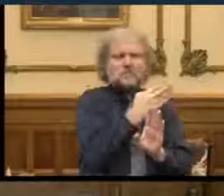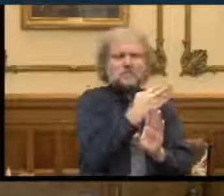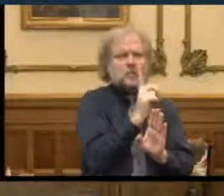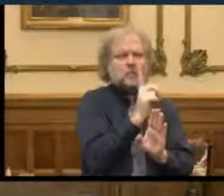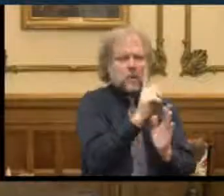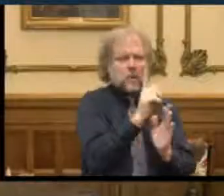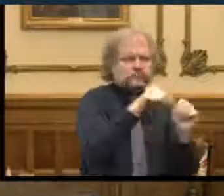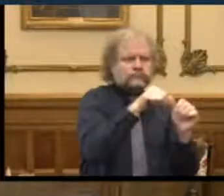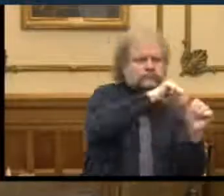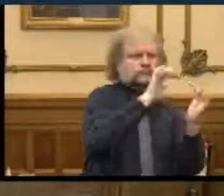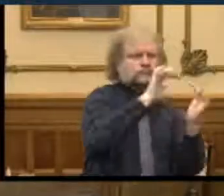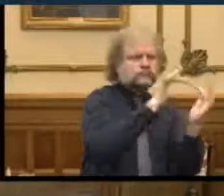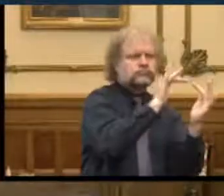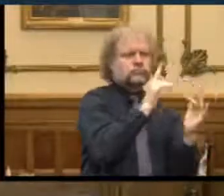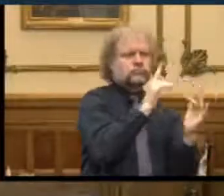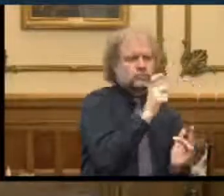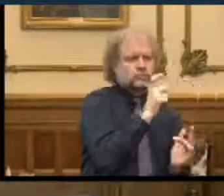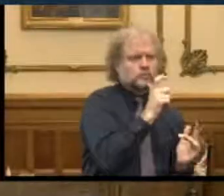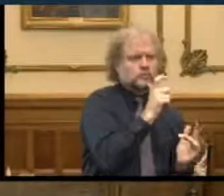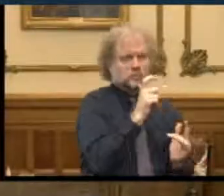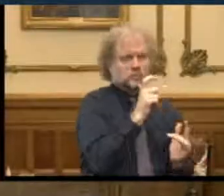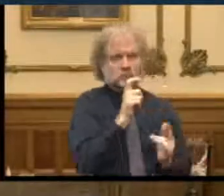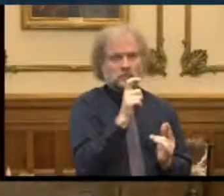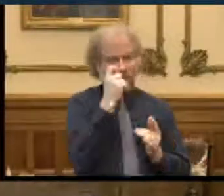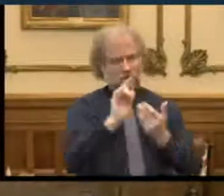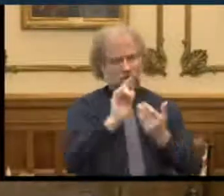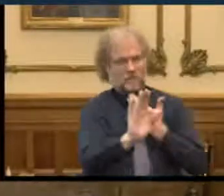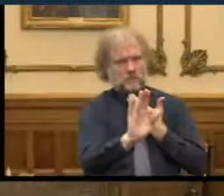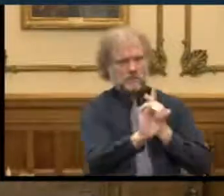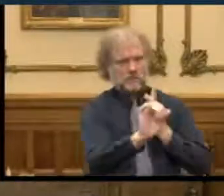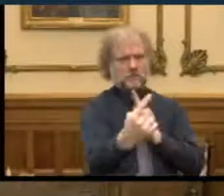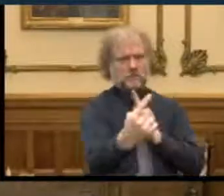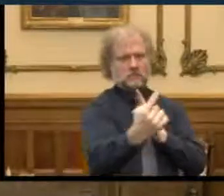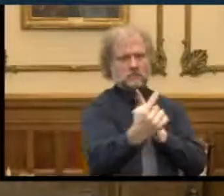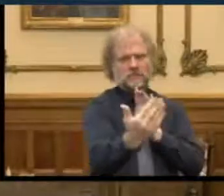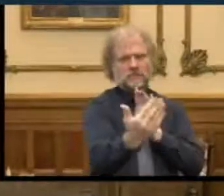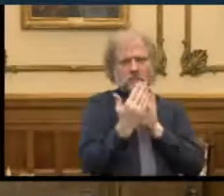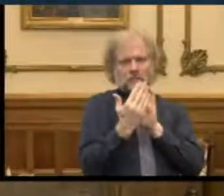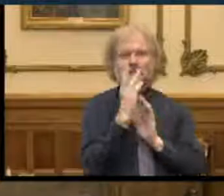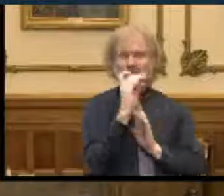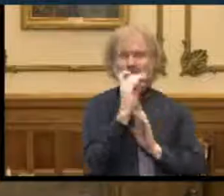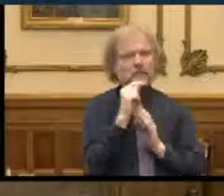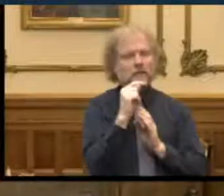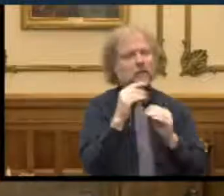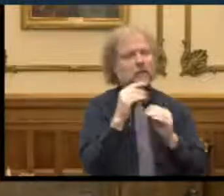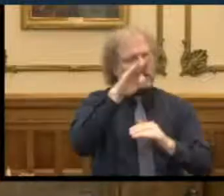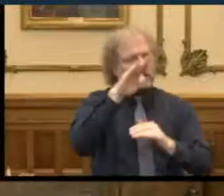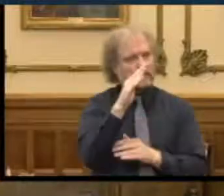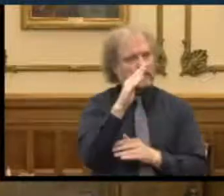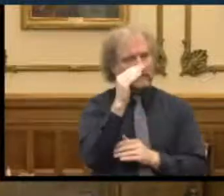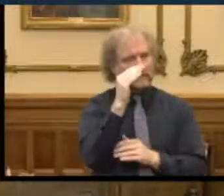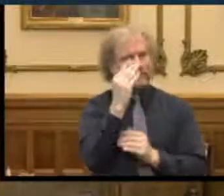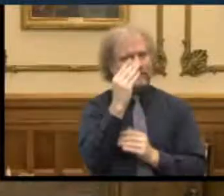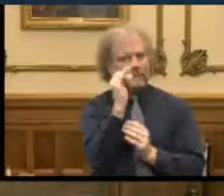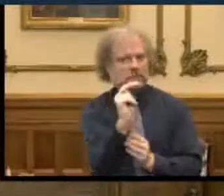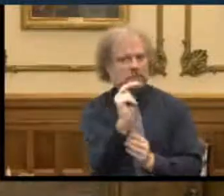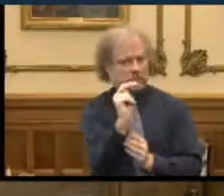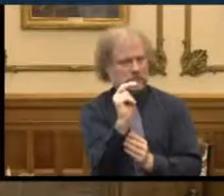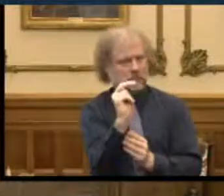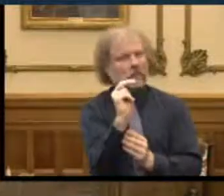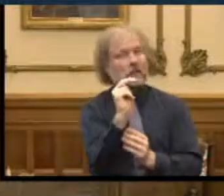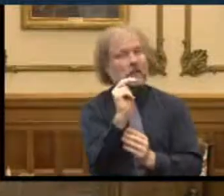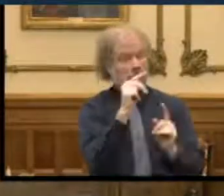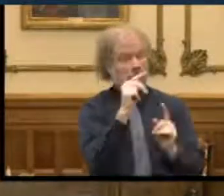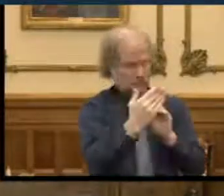you've been in contact with. That's 6 feet, within 6 feet for longer than 15 minutes or more, so that we can notify